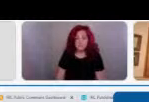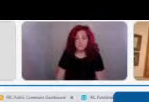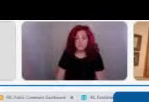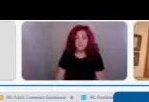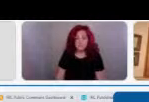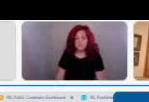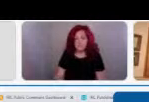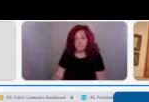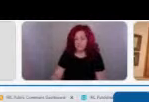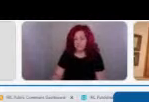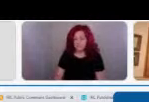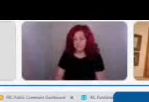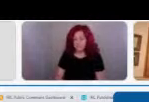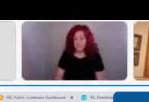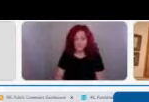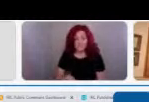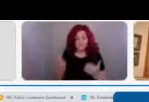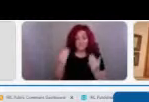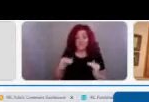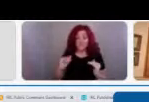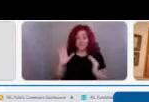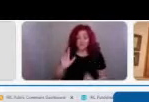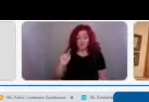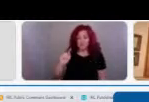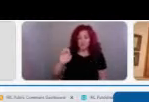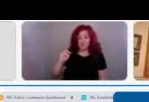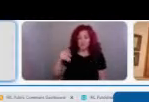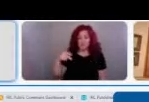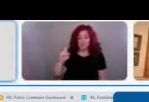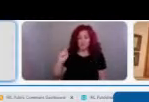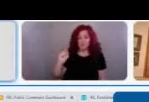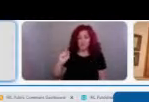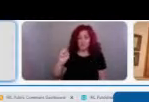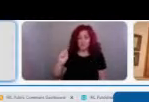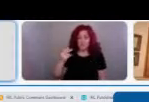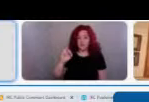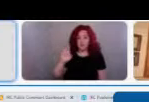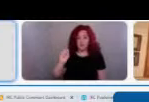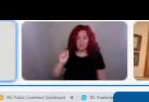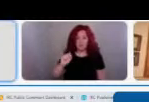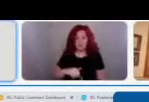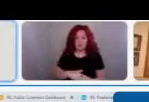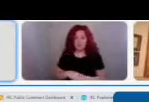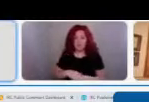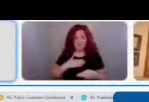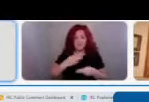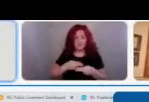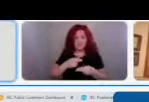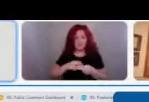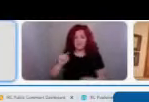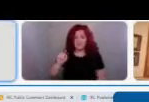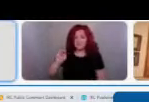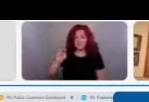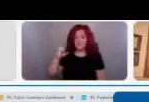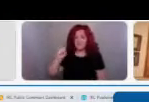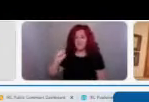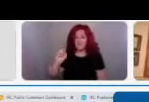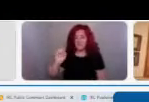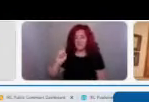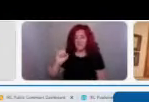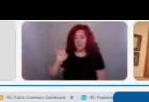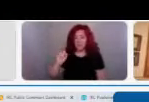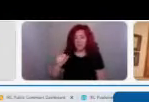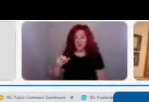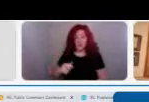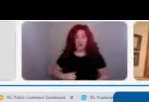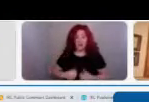thank you the next speaker will be tempest shires hi my name is tempest shires i'm a resident of chandler and